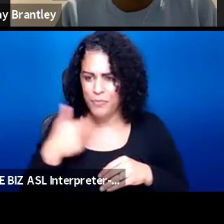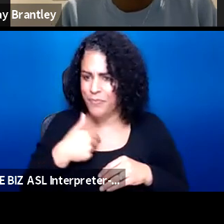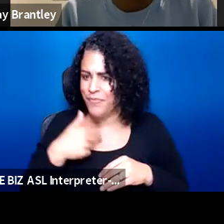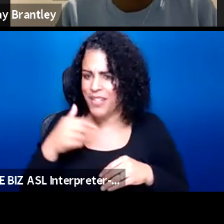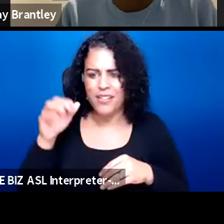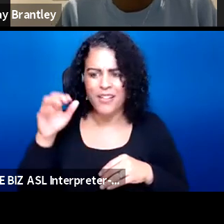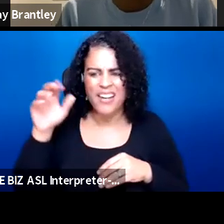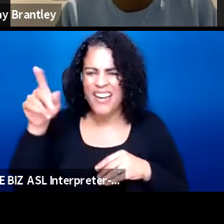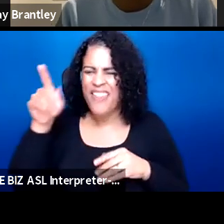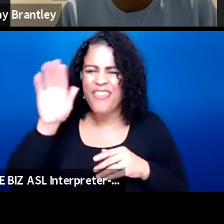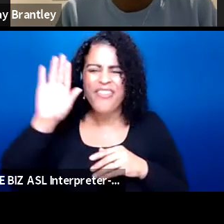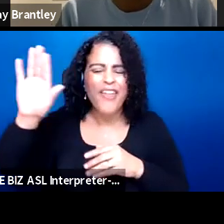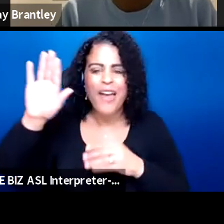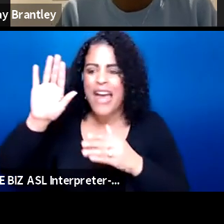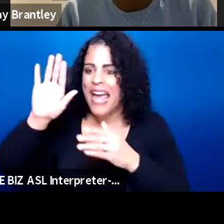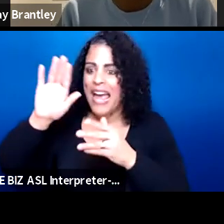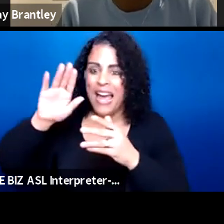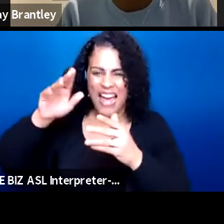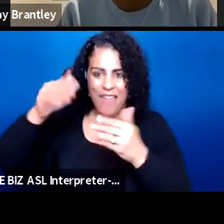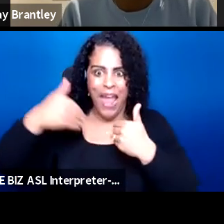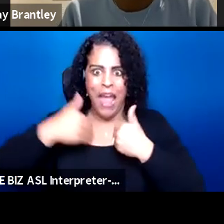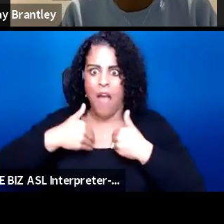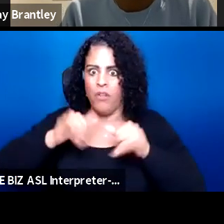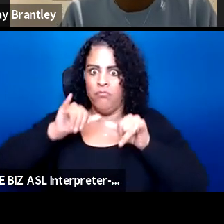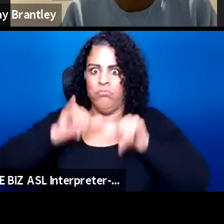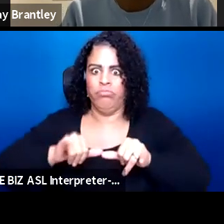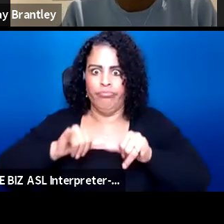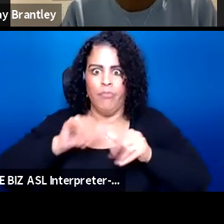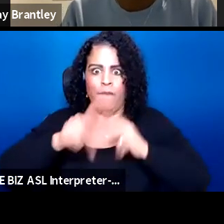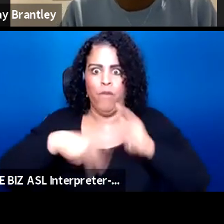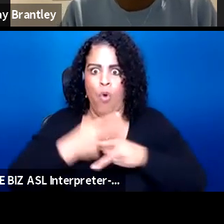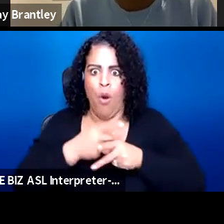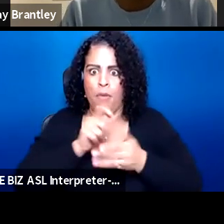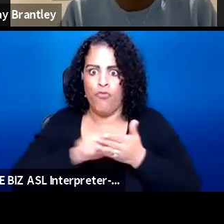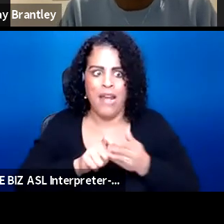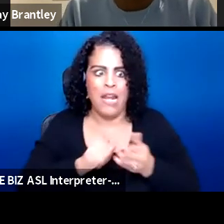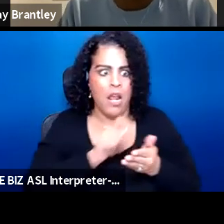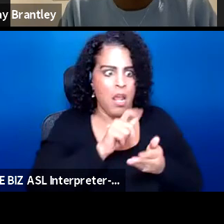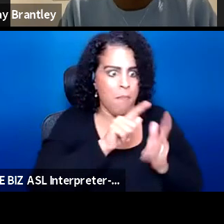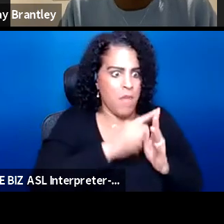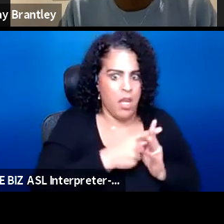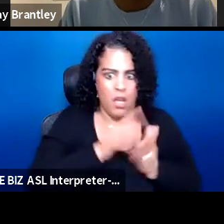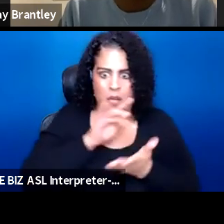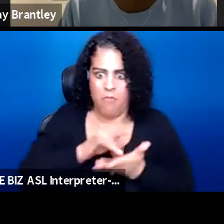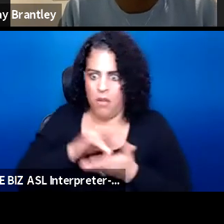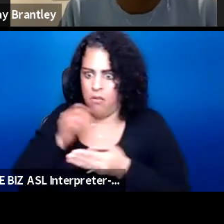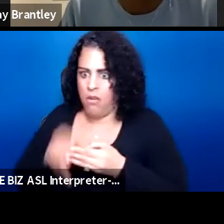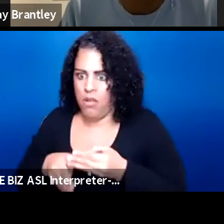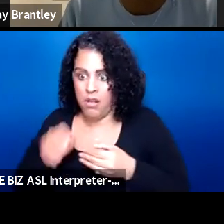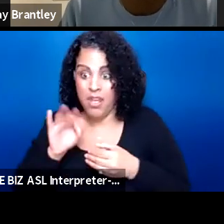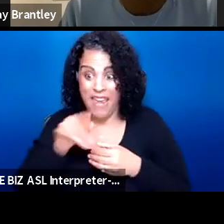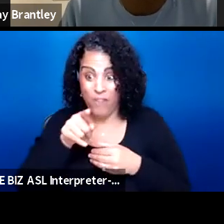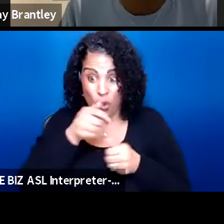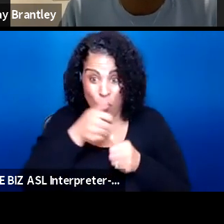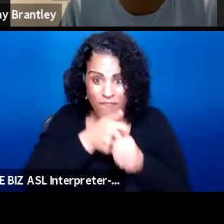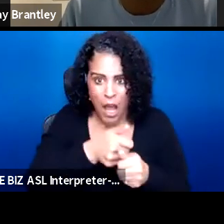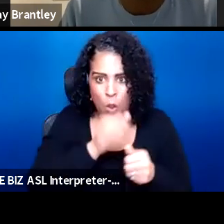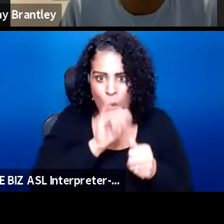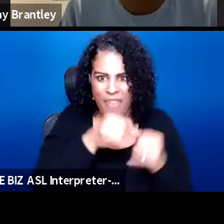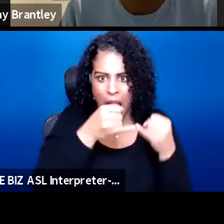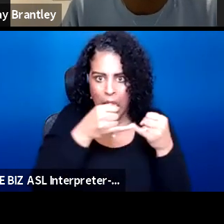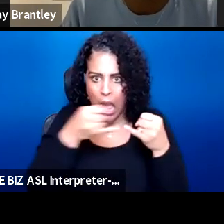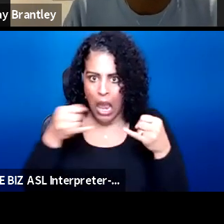Aristotelian like form of writing. There's a beginning, there's a middle, there's an end. Whereas it's like, if you keep following just that linear